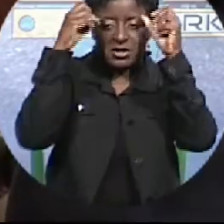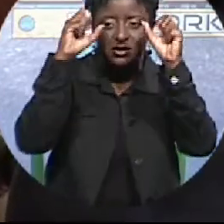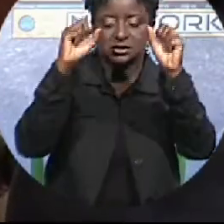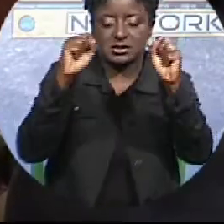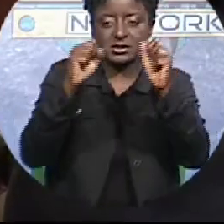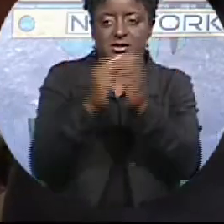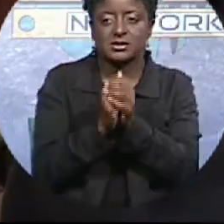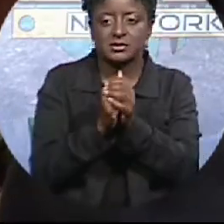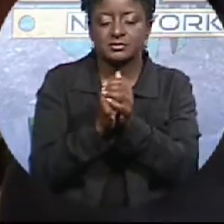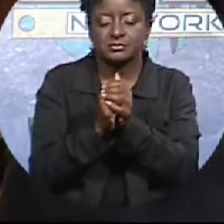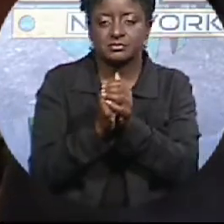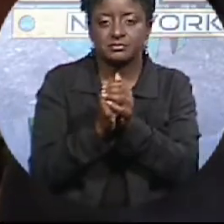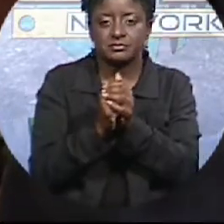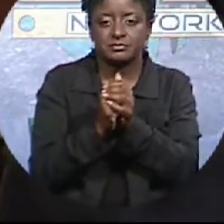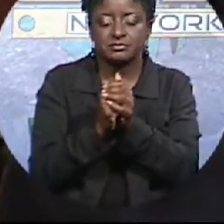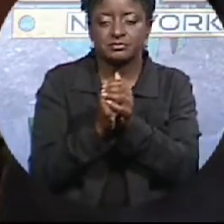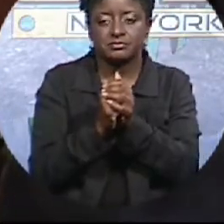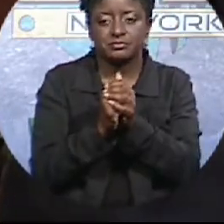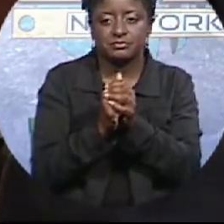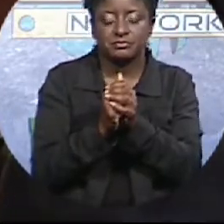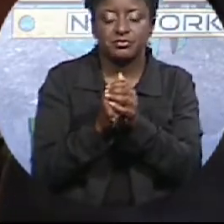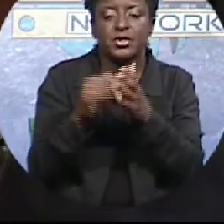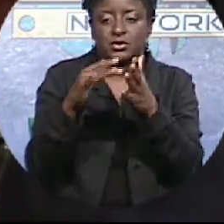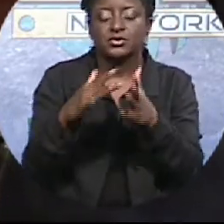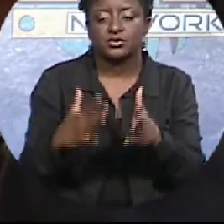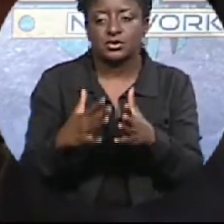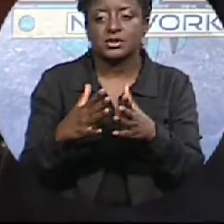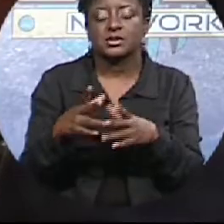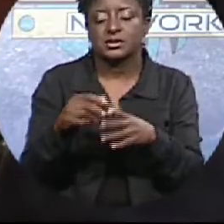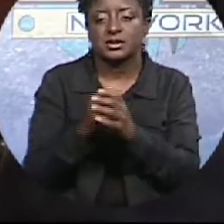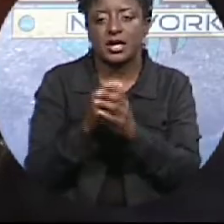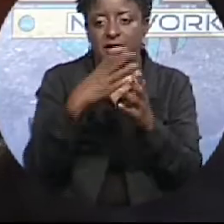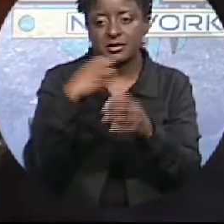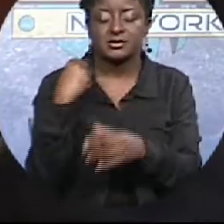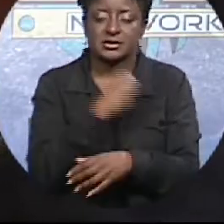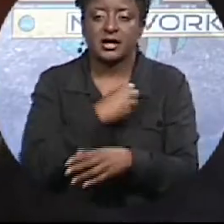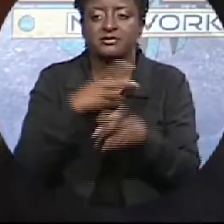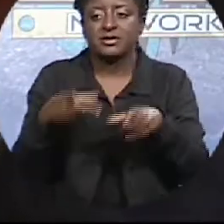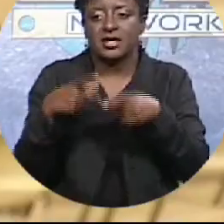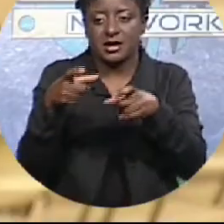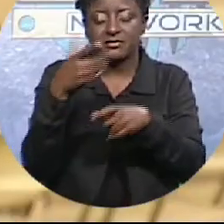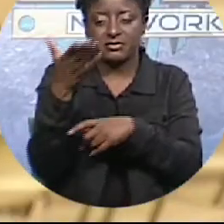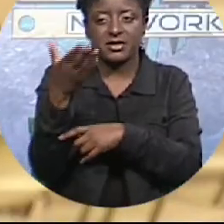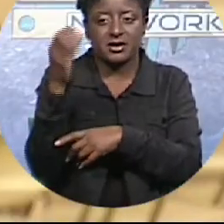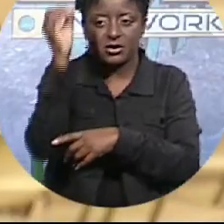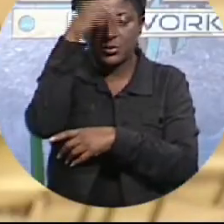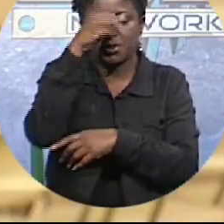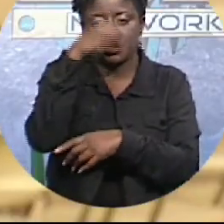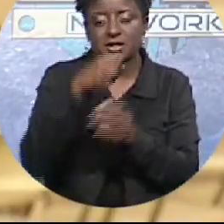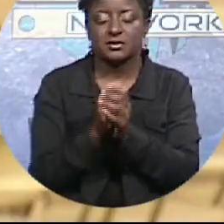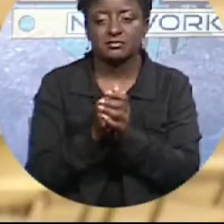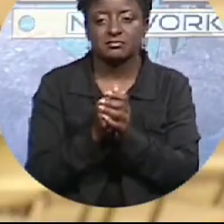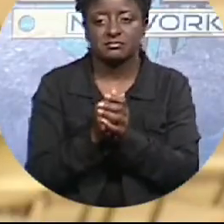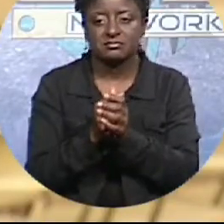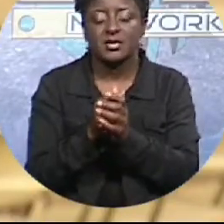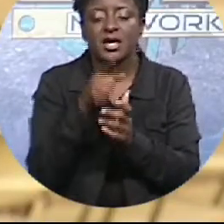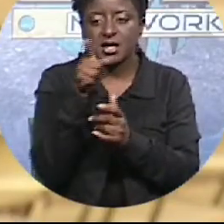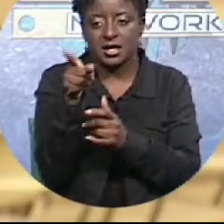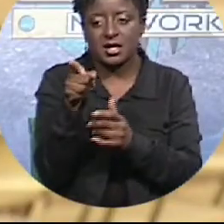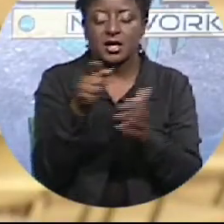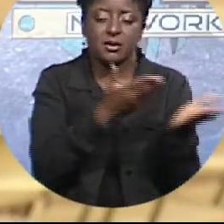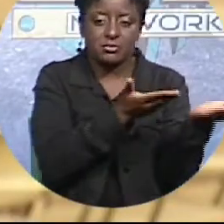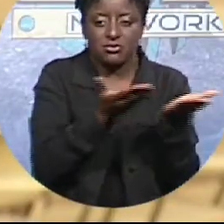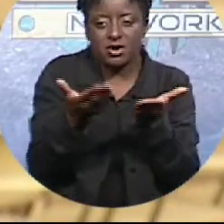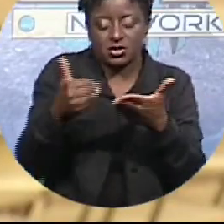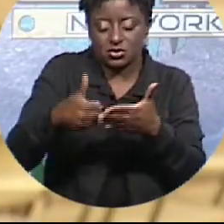Teron Monroe both gave their take on Dr. Carey's plans. A very enlightening one. He has brought some new ideas